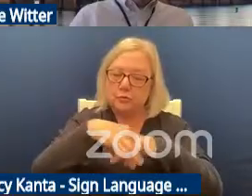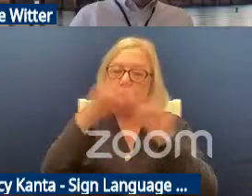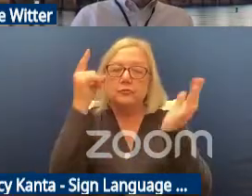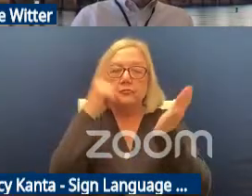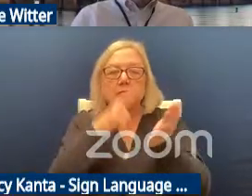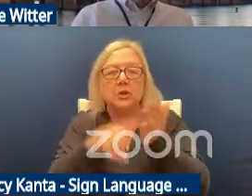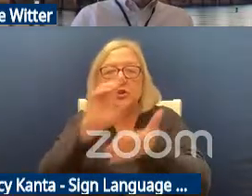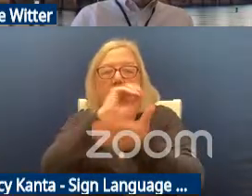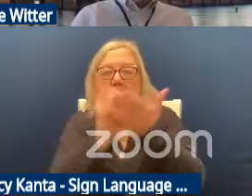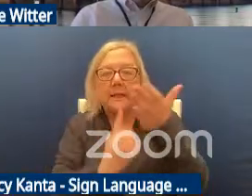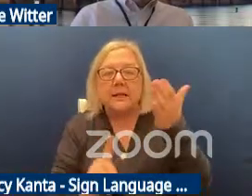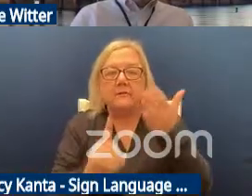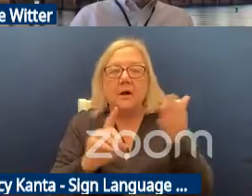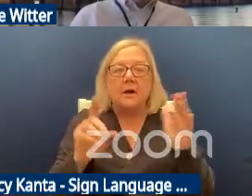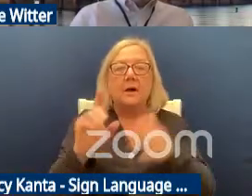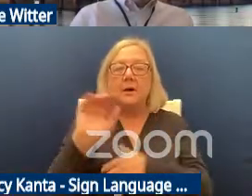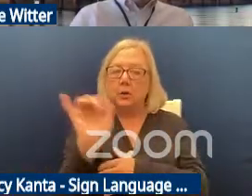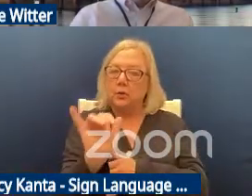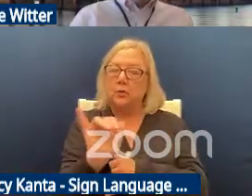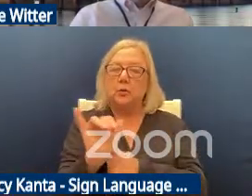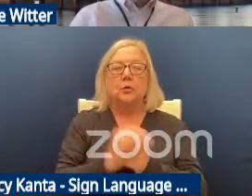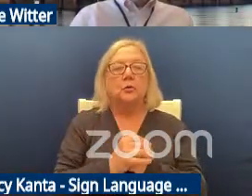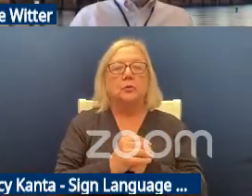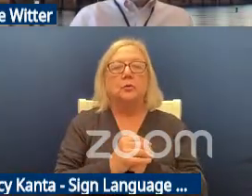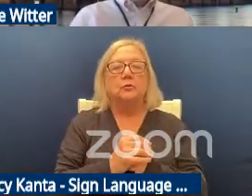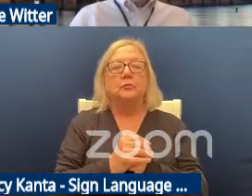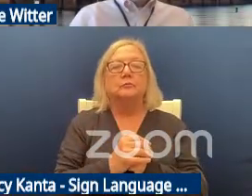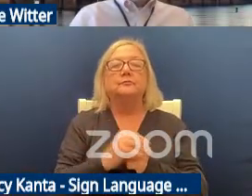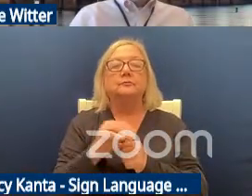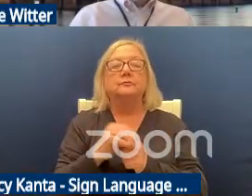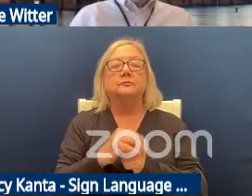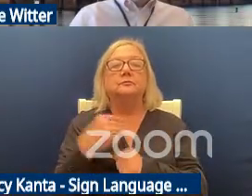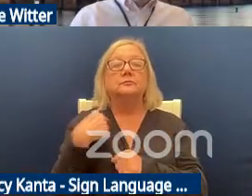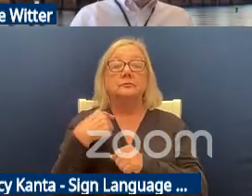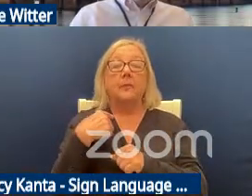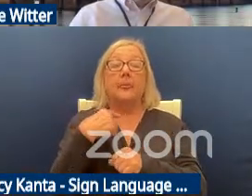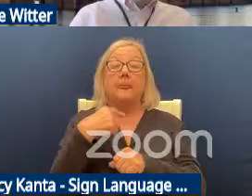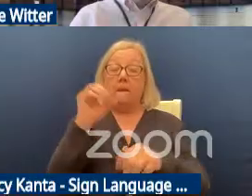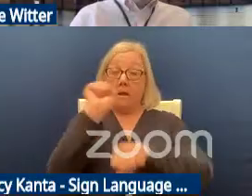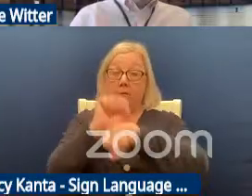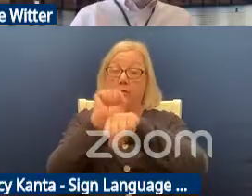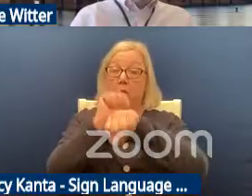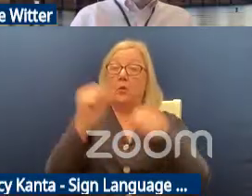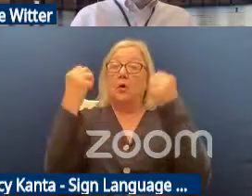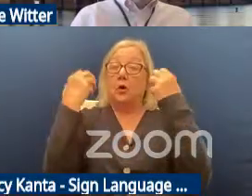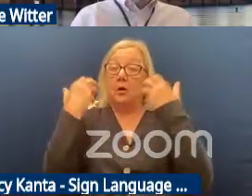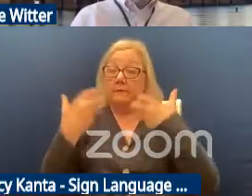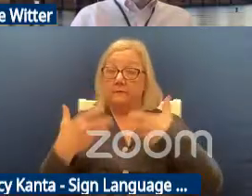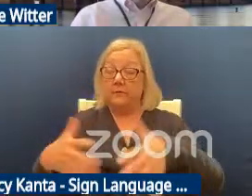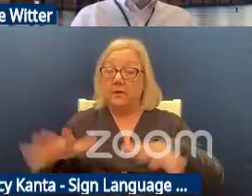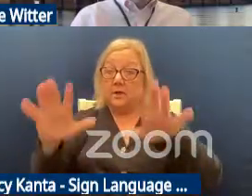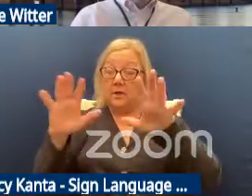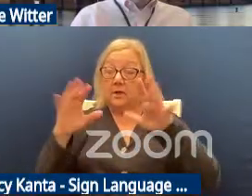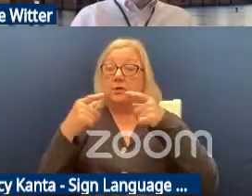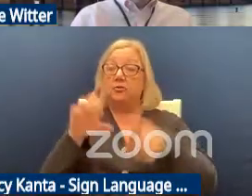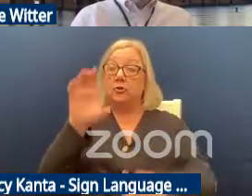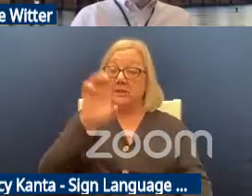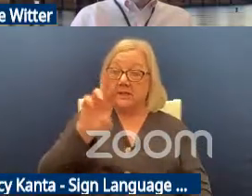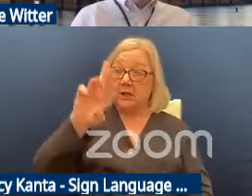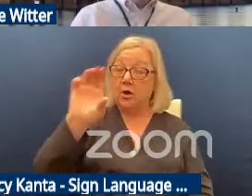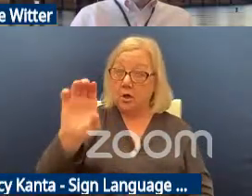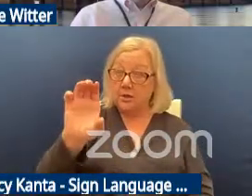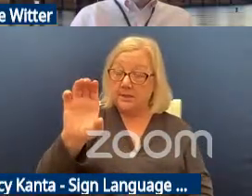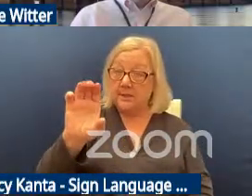And as Casey stated earlier, we took a lot of work that was done during CRC and incorporated